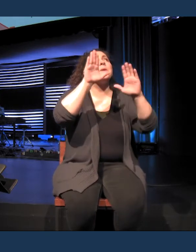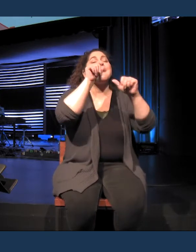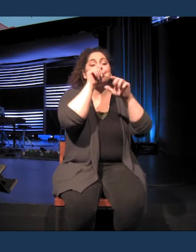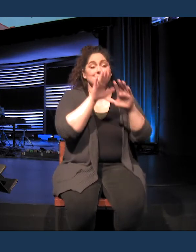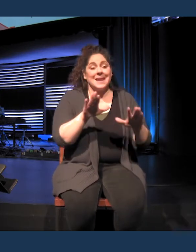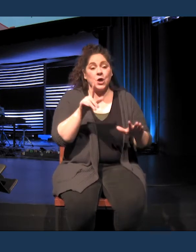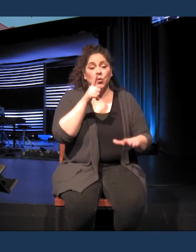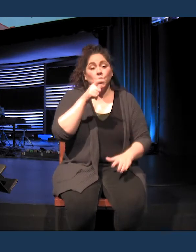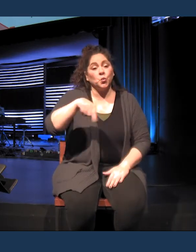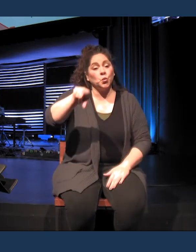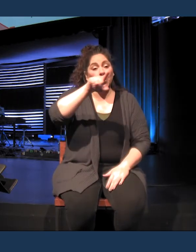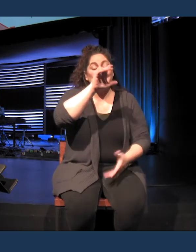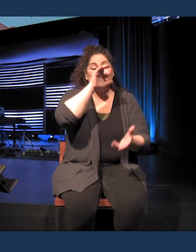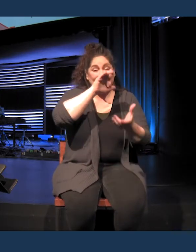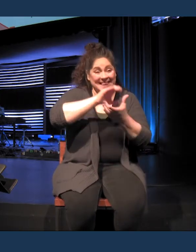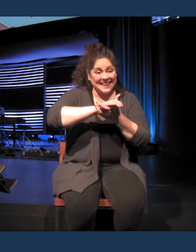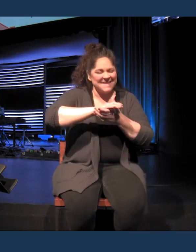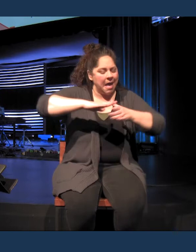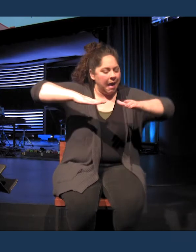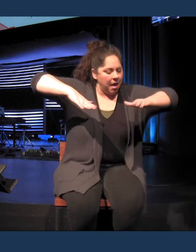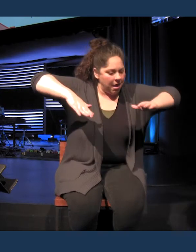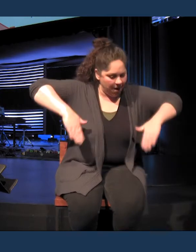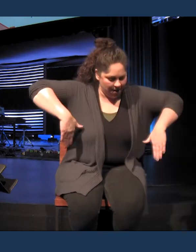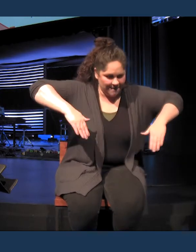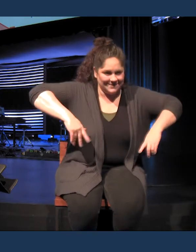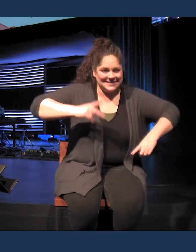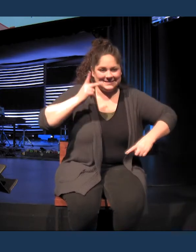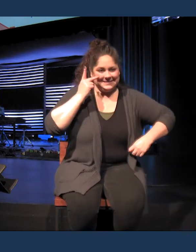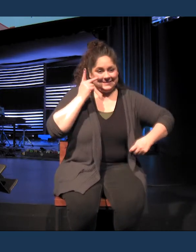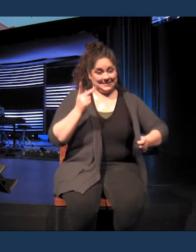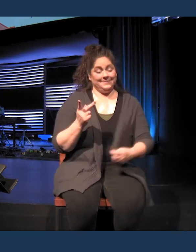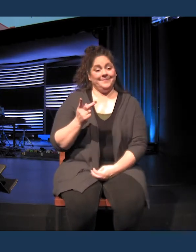who believe and have not seen.